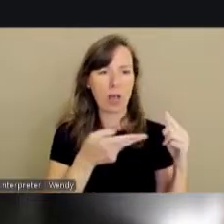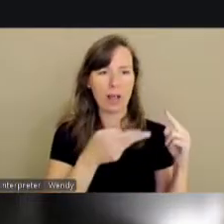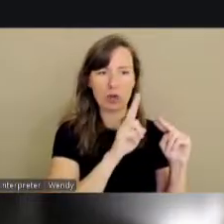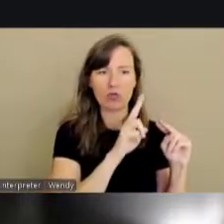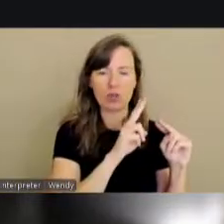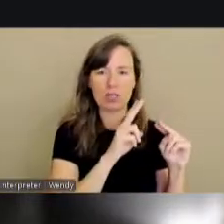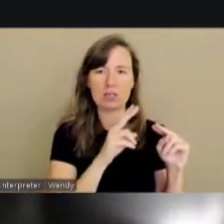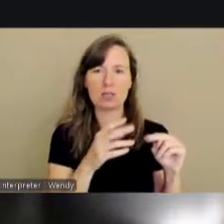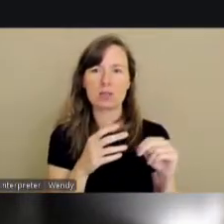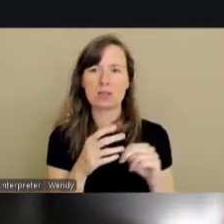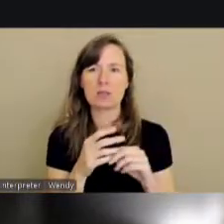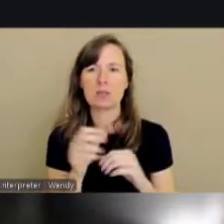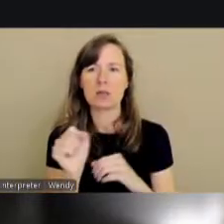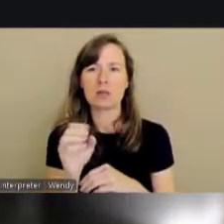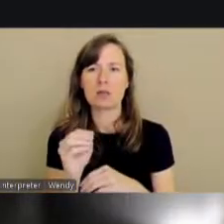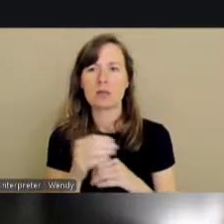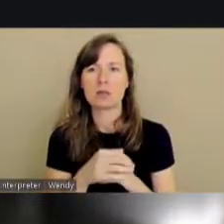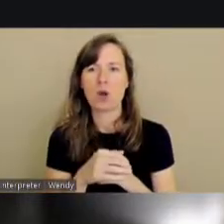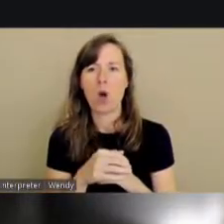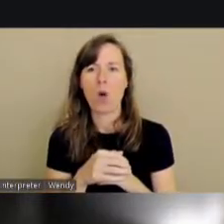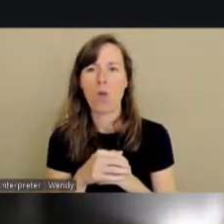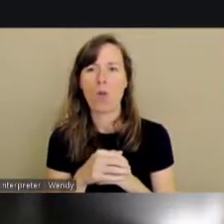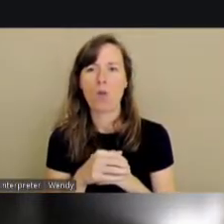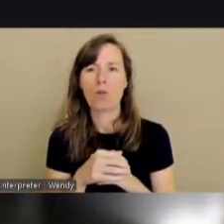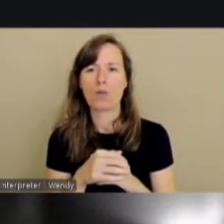or things of that nature. So let's,